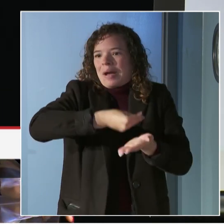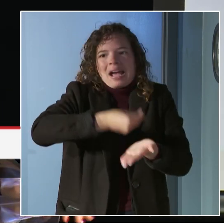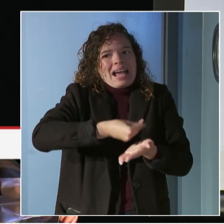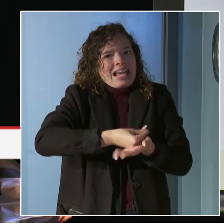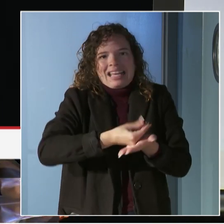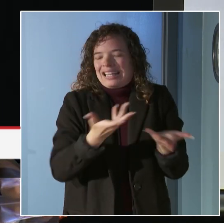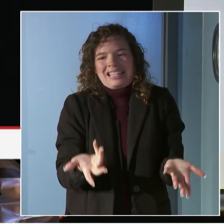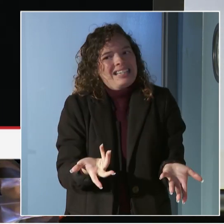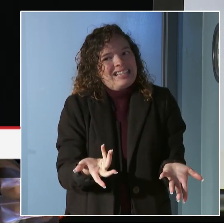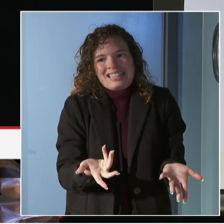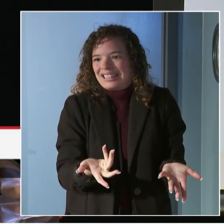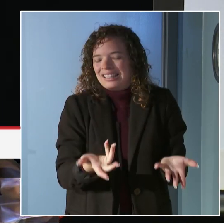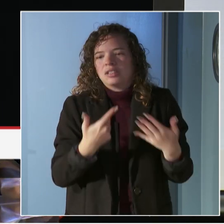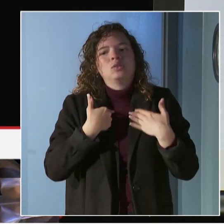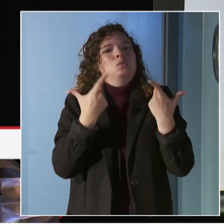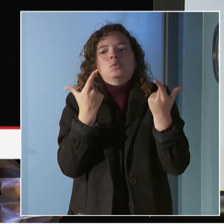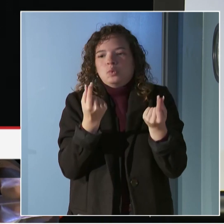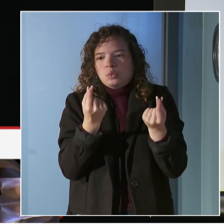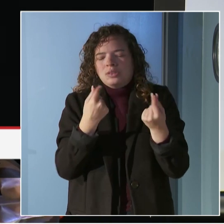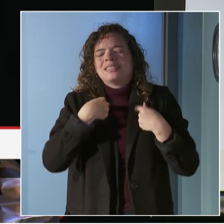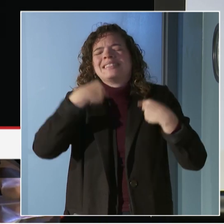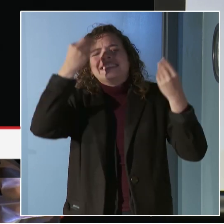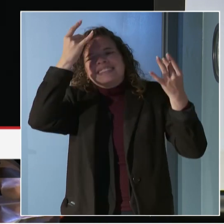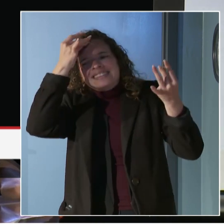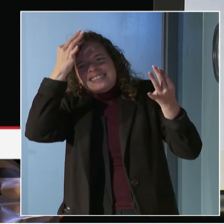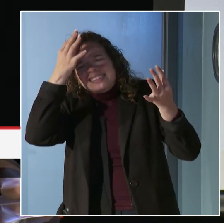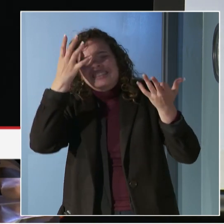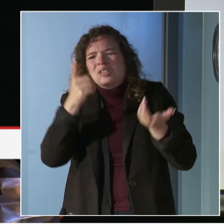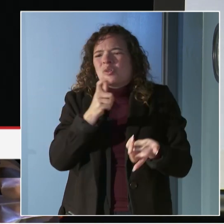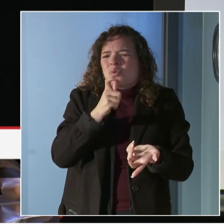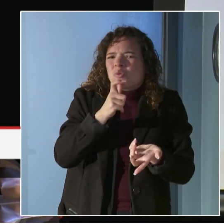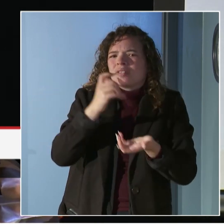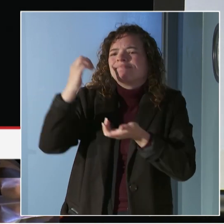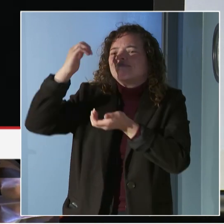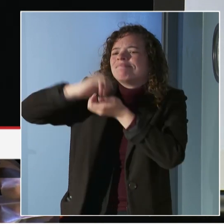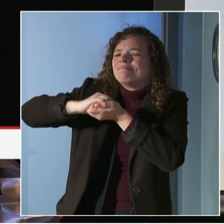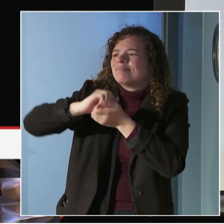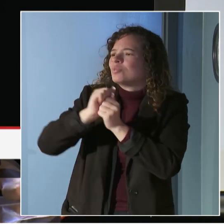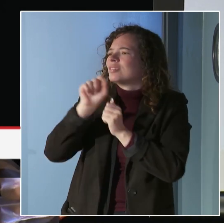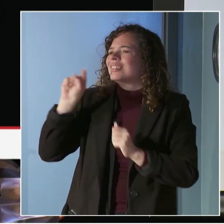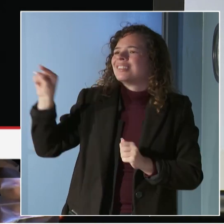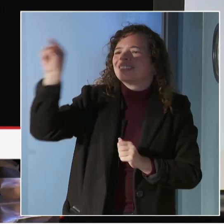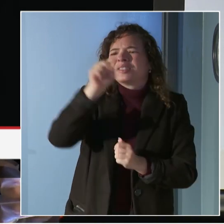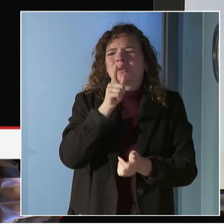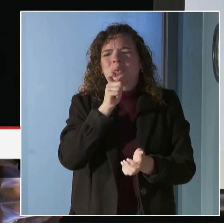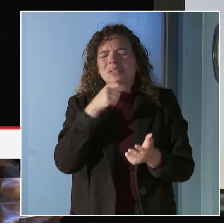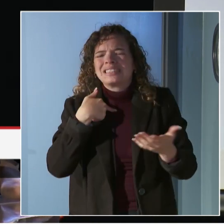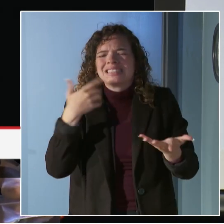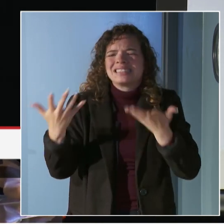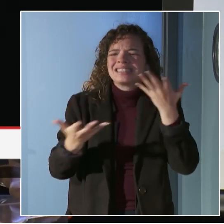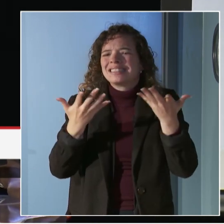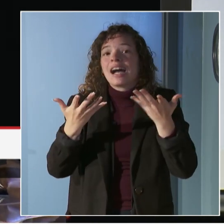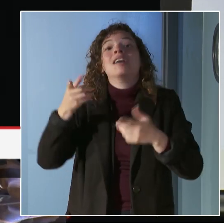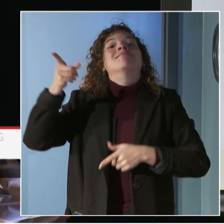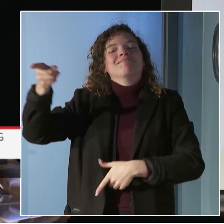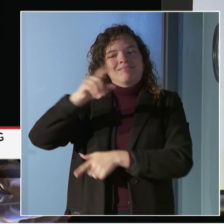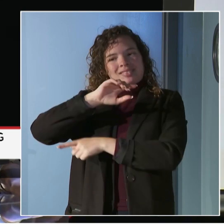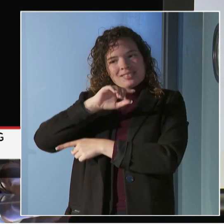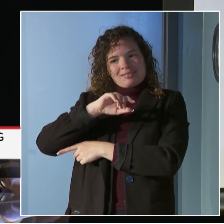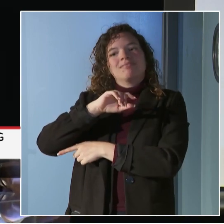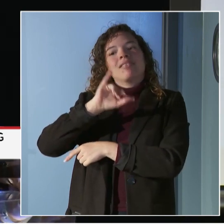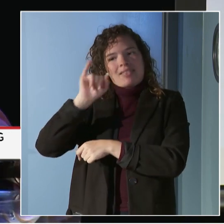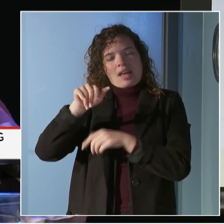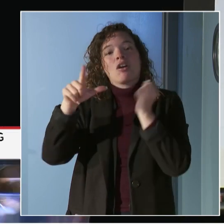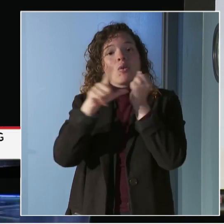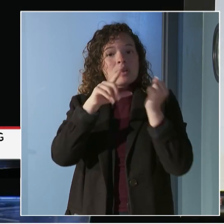began to think about who might want to be our partner. And Jim, I'll hand it to you to pick up the story from